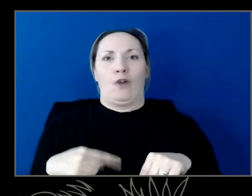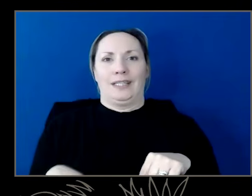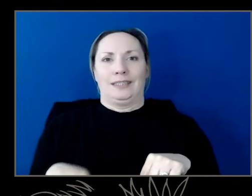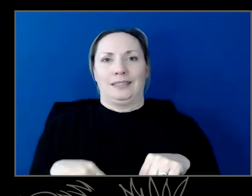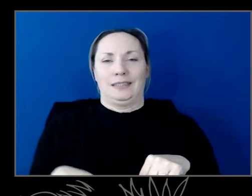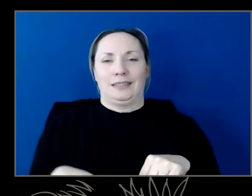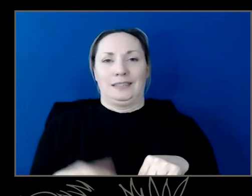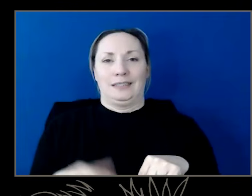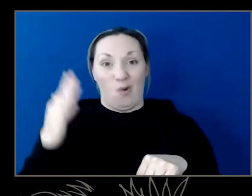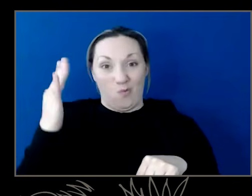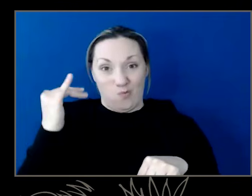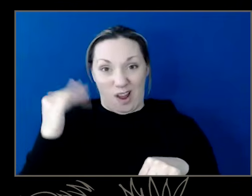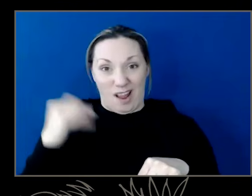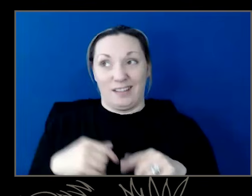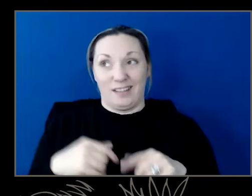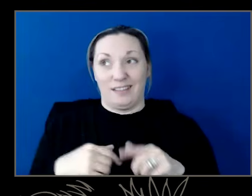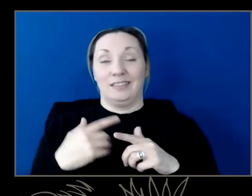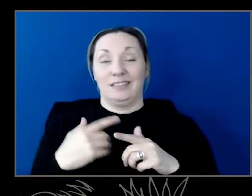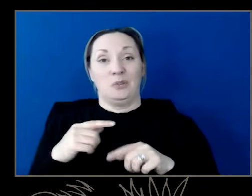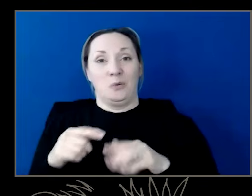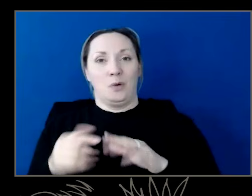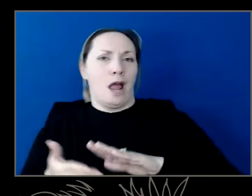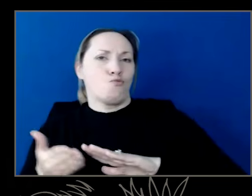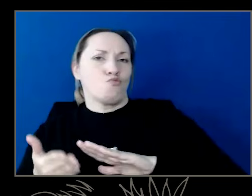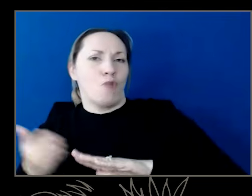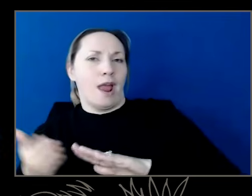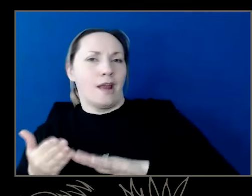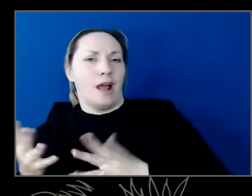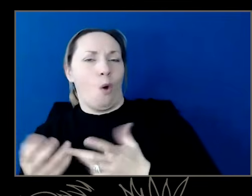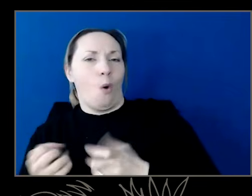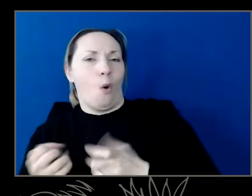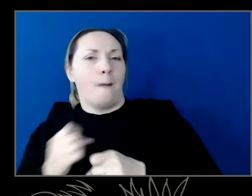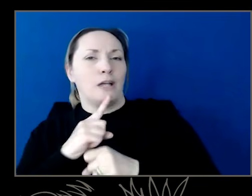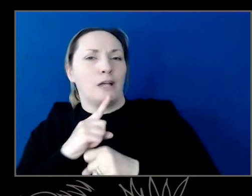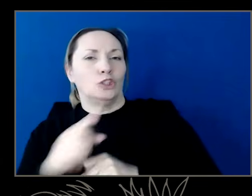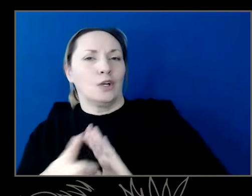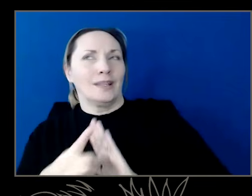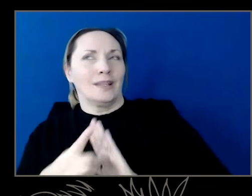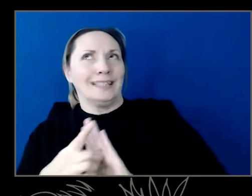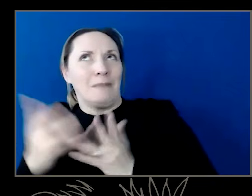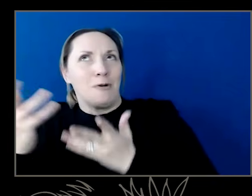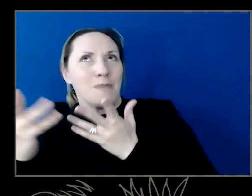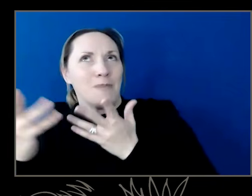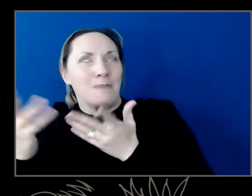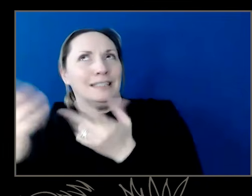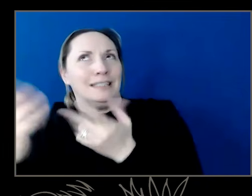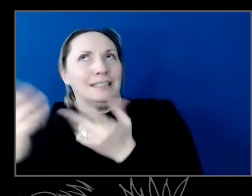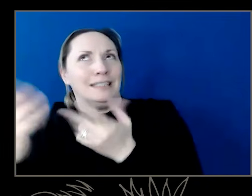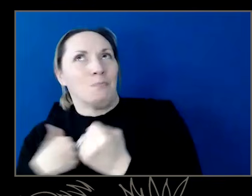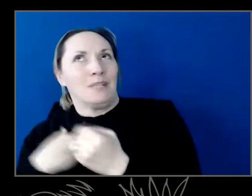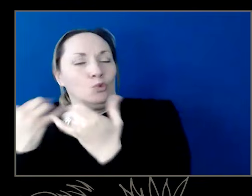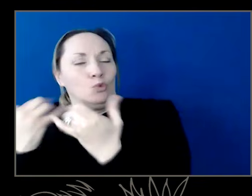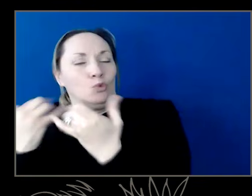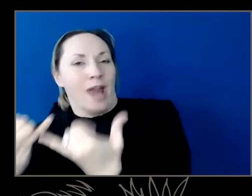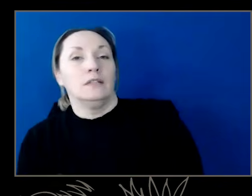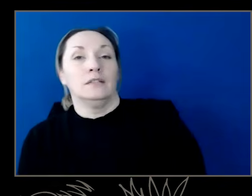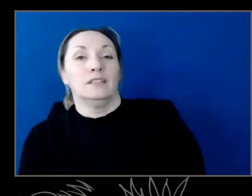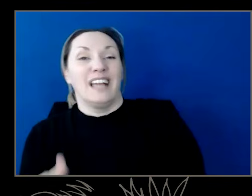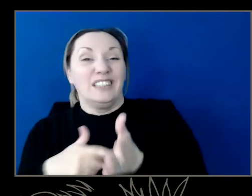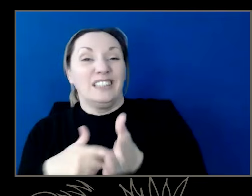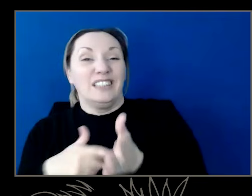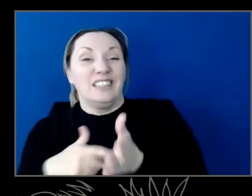when I ran it outside as like a make sure the demo gods actually are on my side today, it took